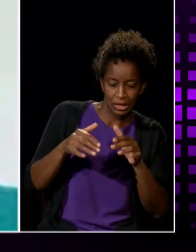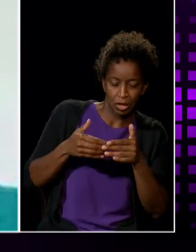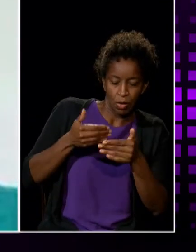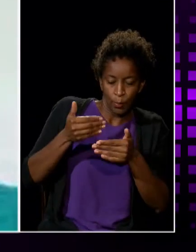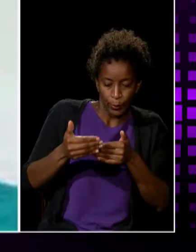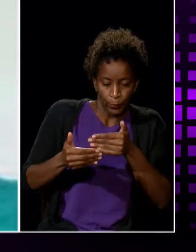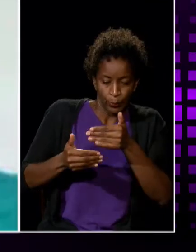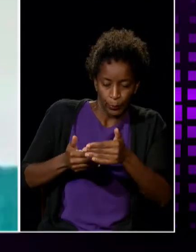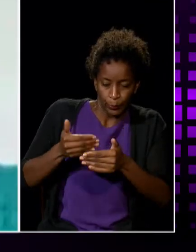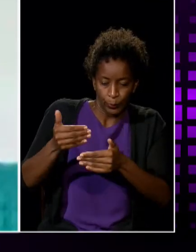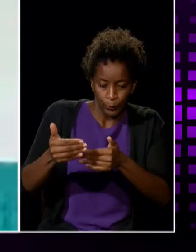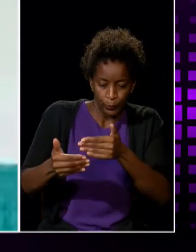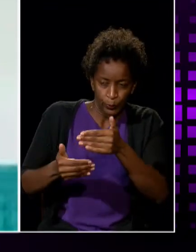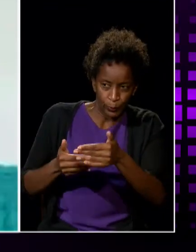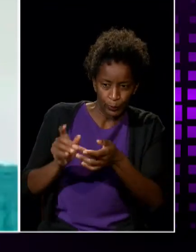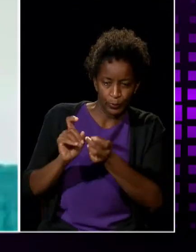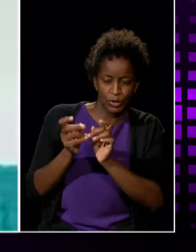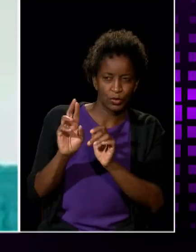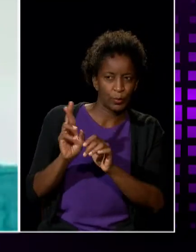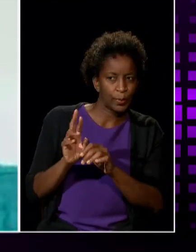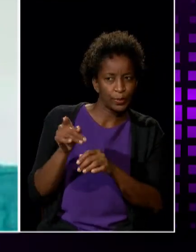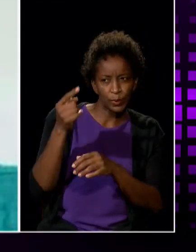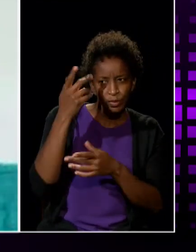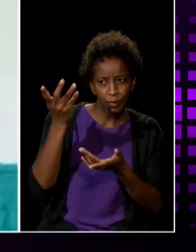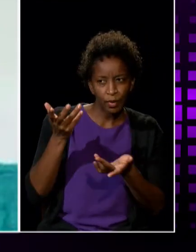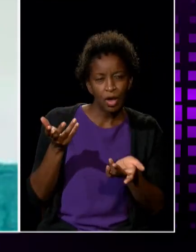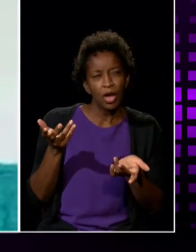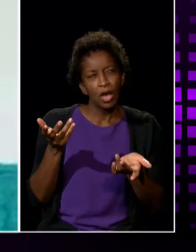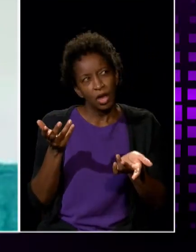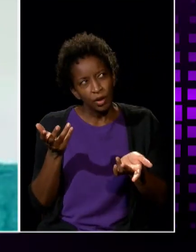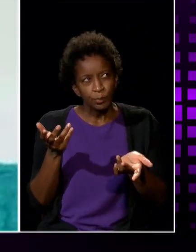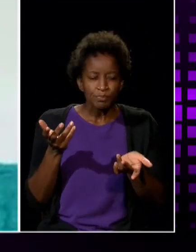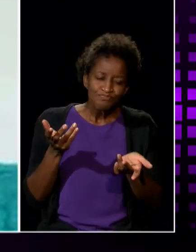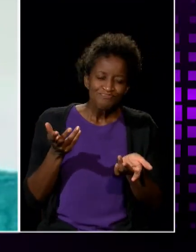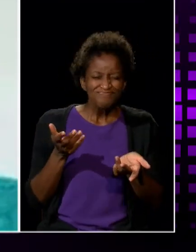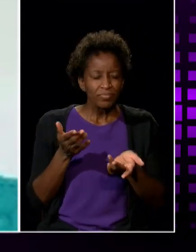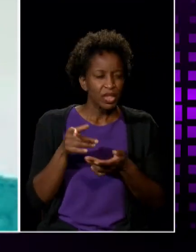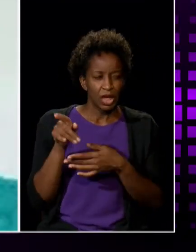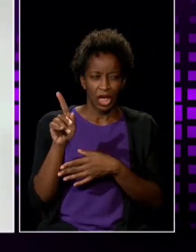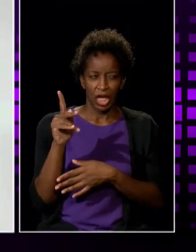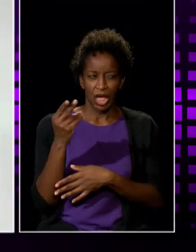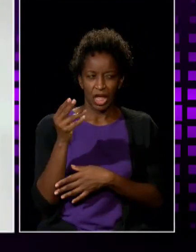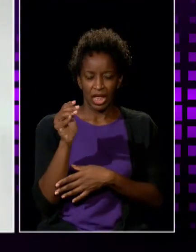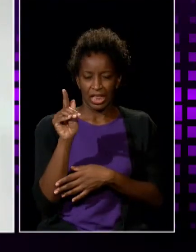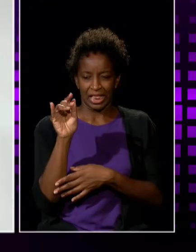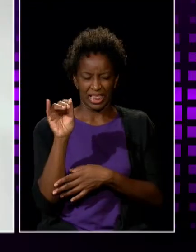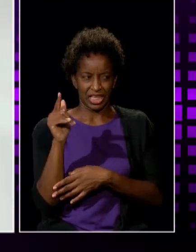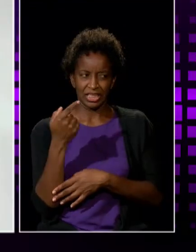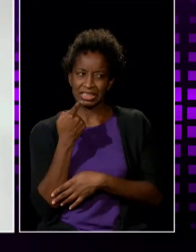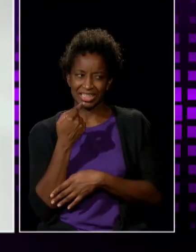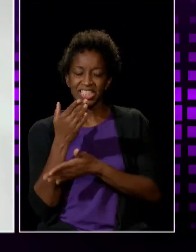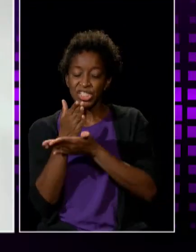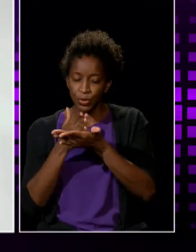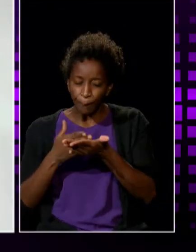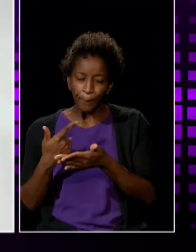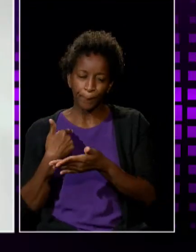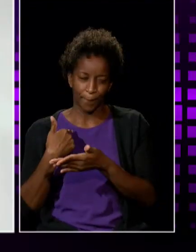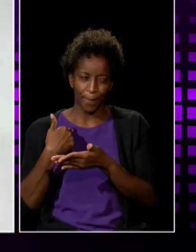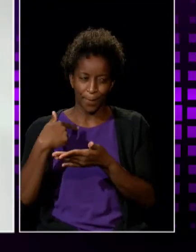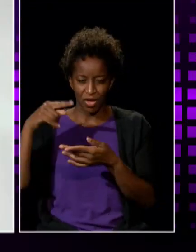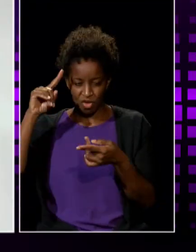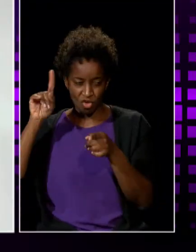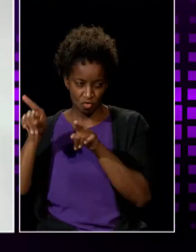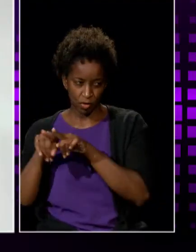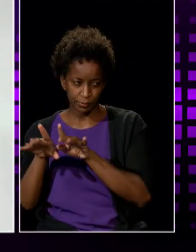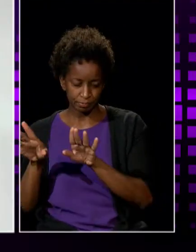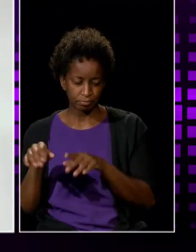rather. The reality is, Barbadians did support the transition of constitutional monarchy, and perhaps